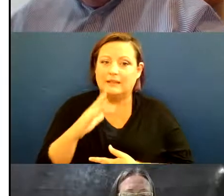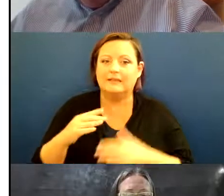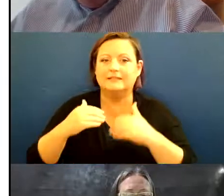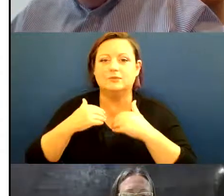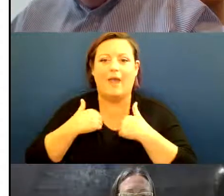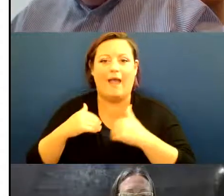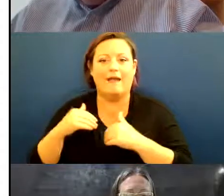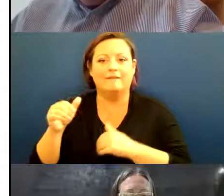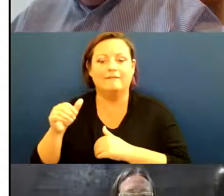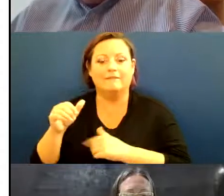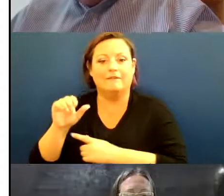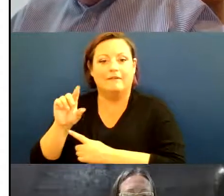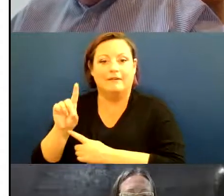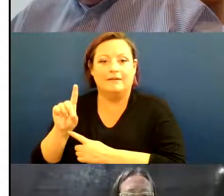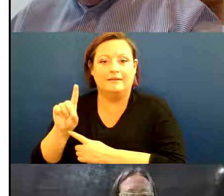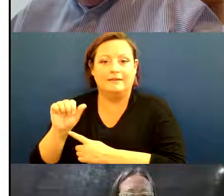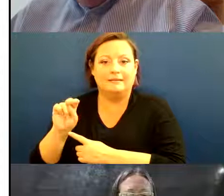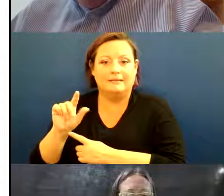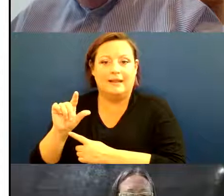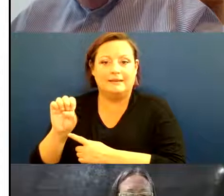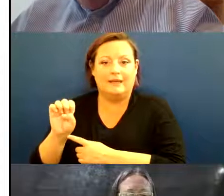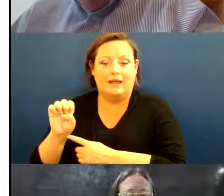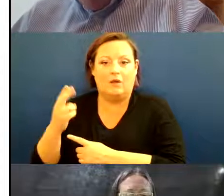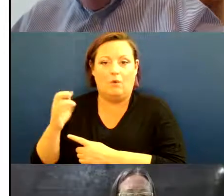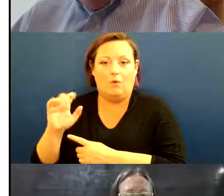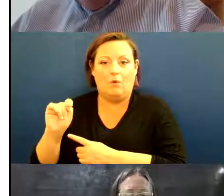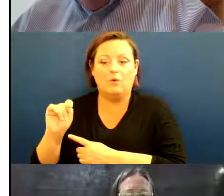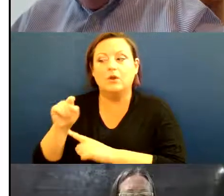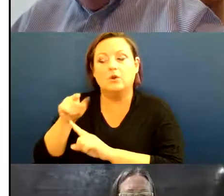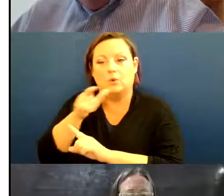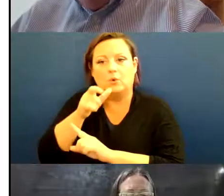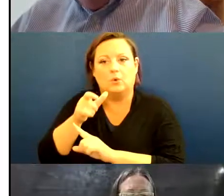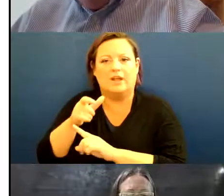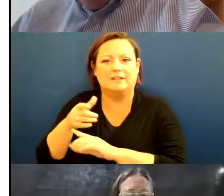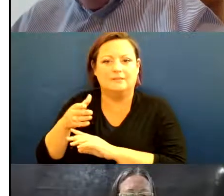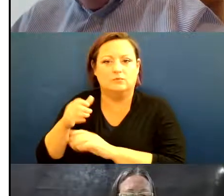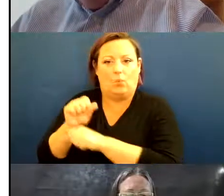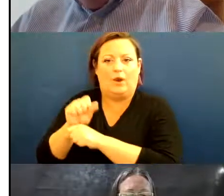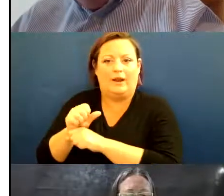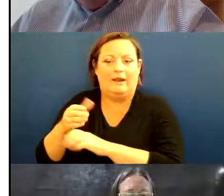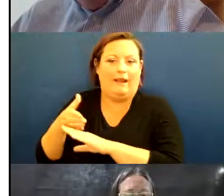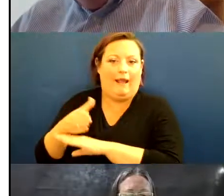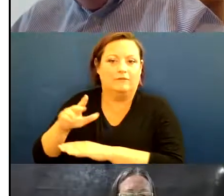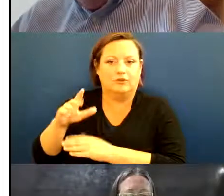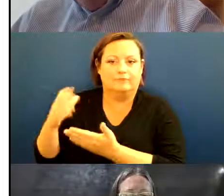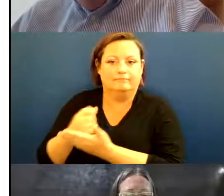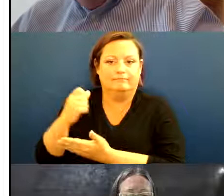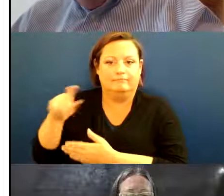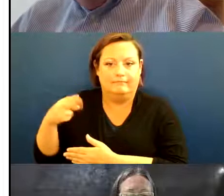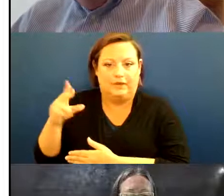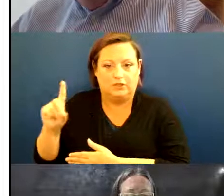that time, Danielle Hull, who's shown as a co-author on this publication.